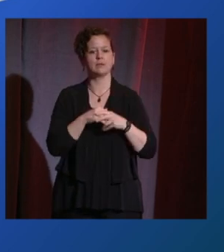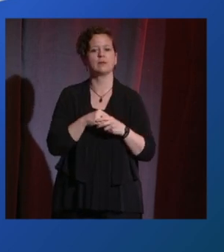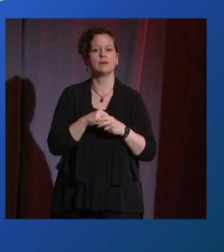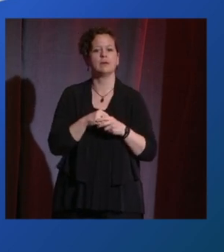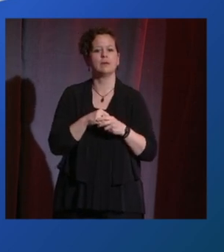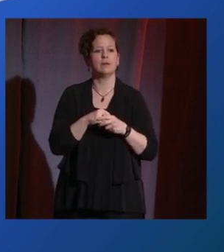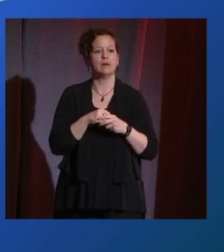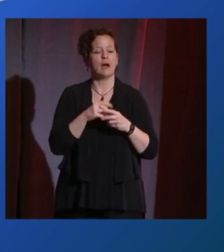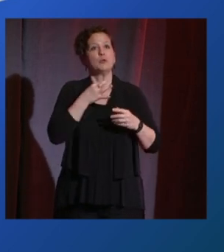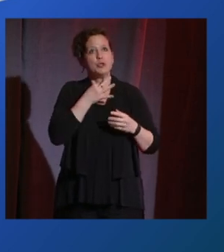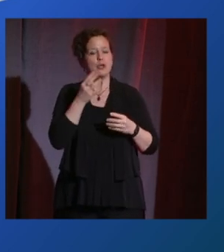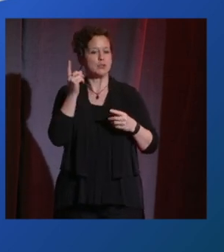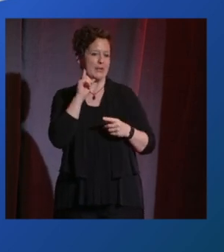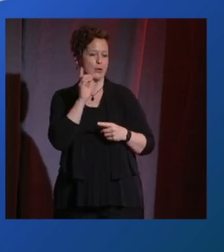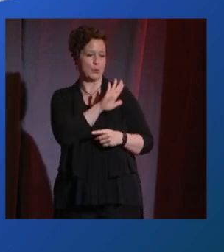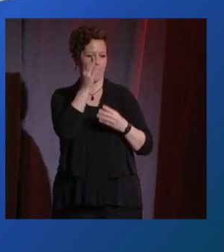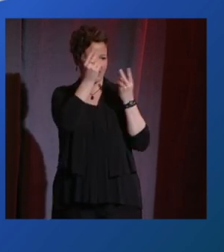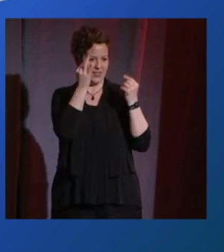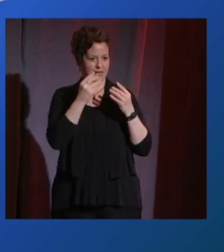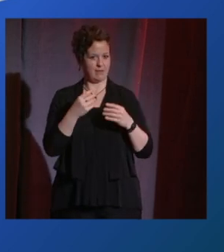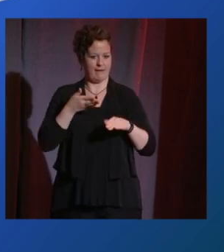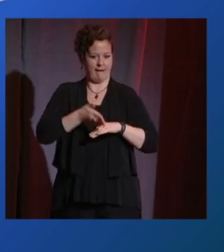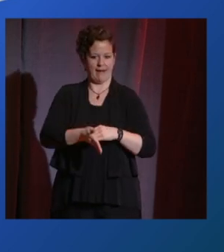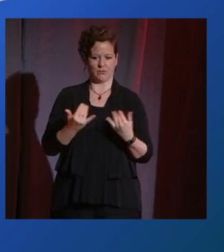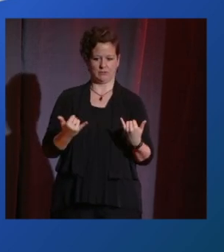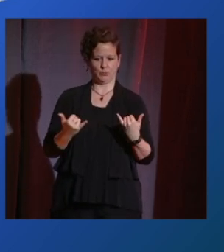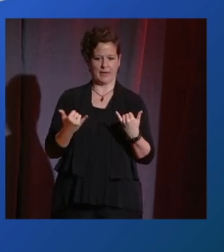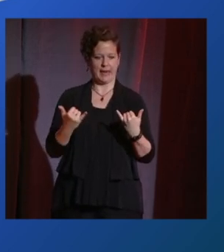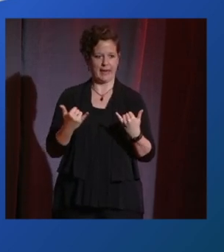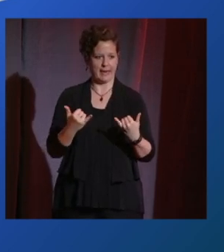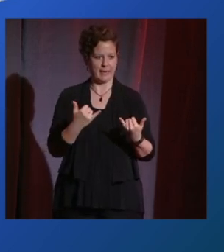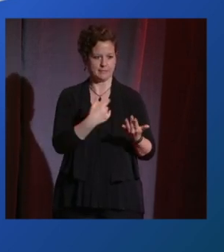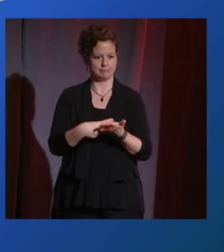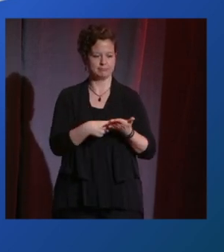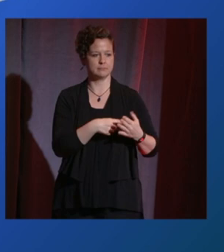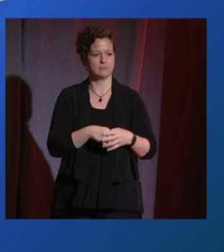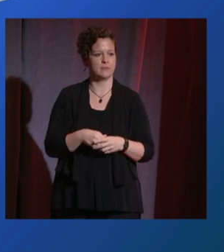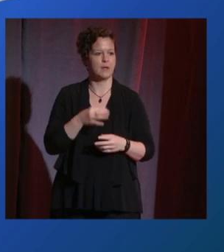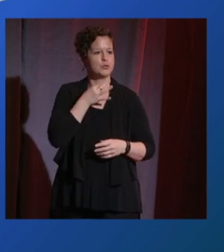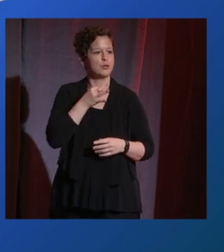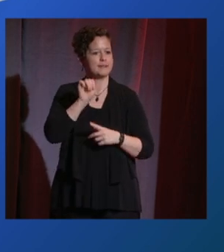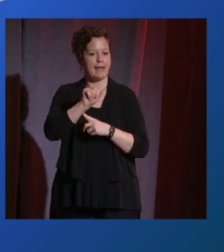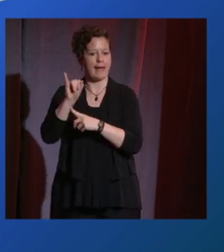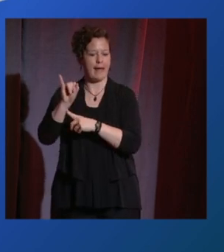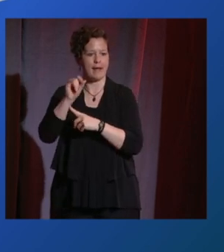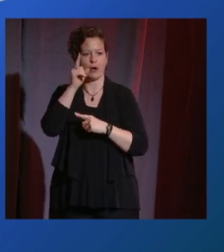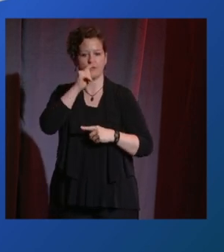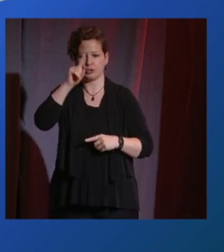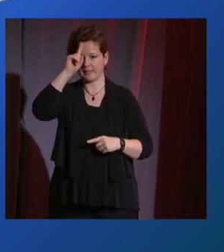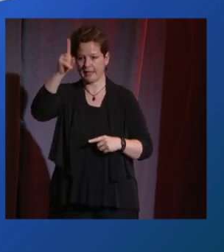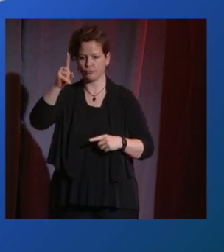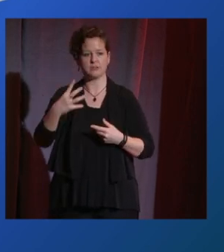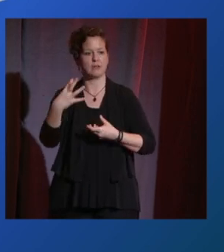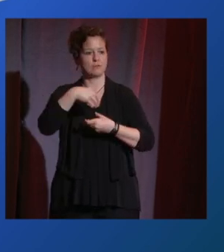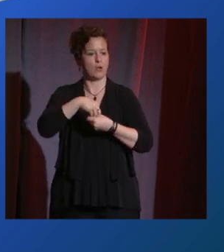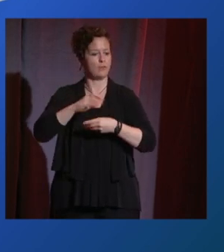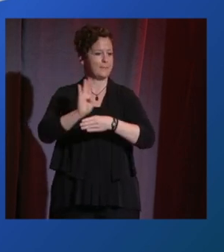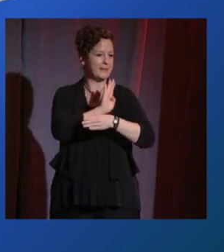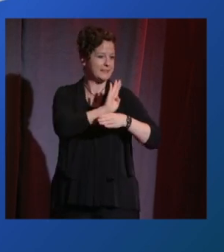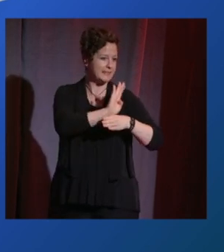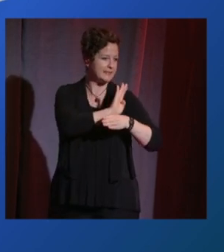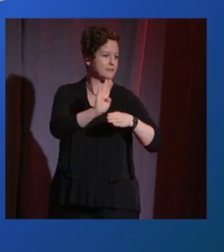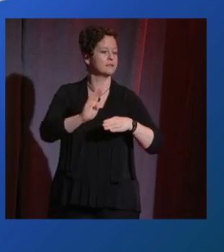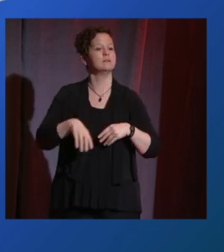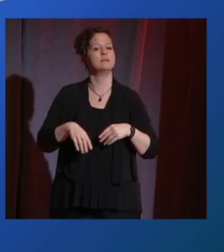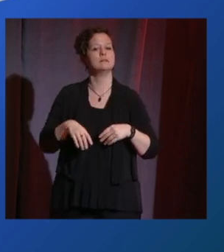this morning how can artificial intelligence be incorporated into business into our